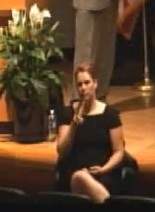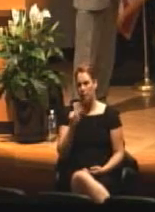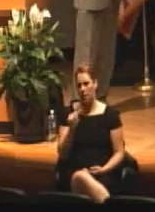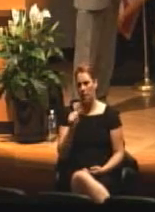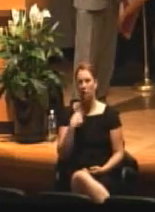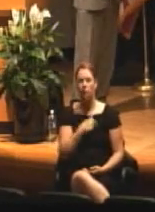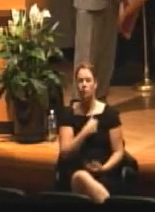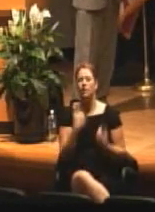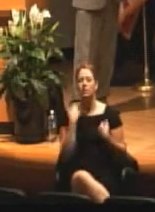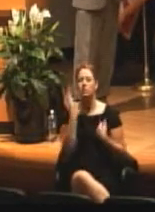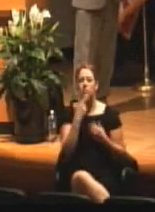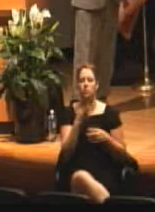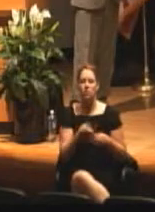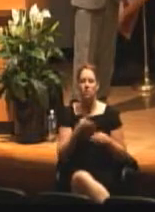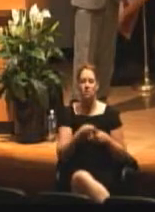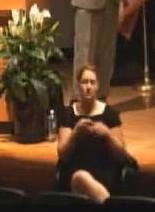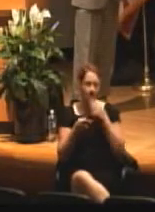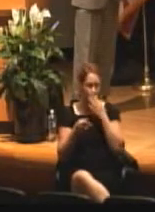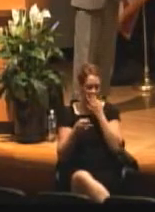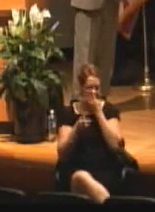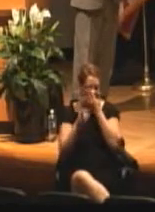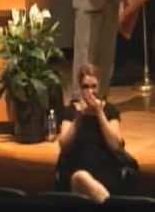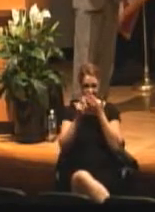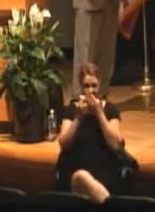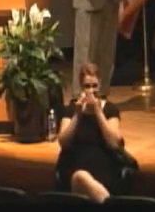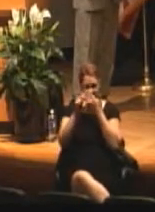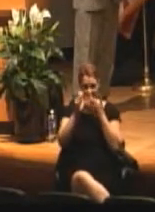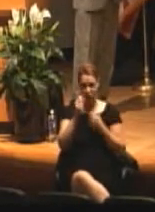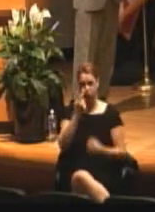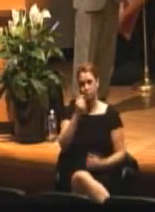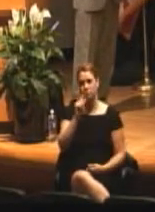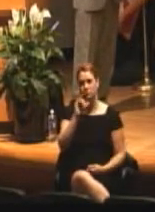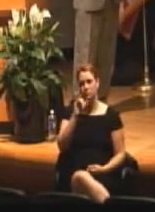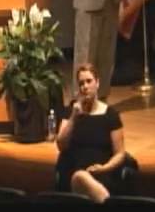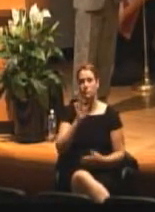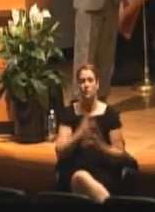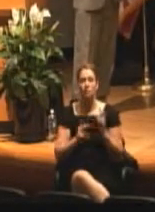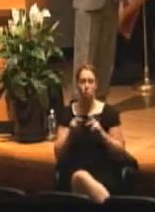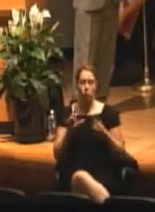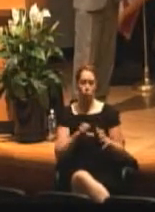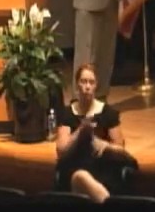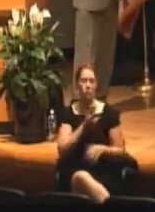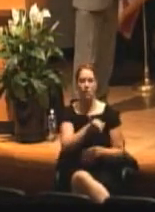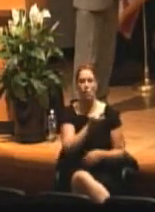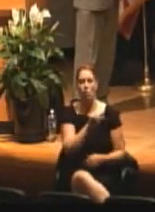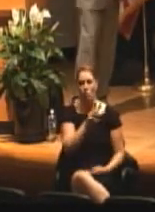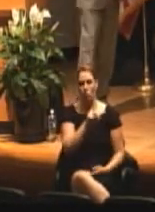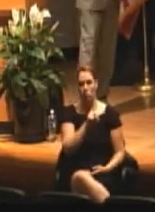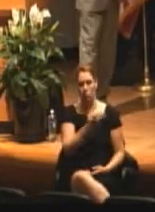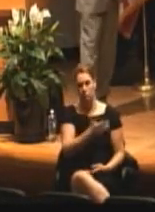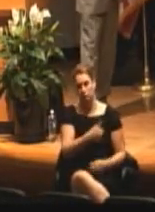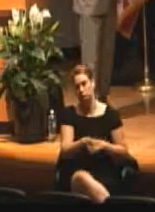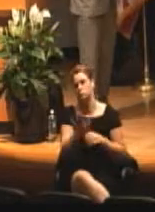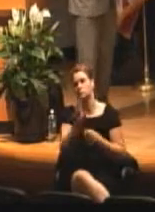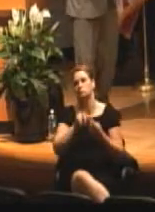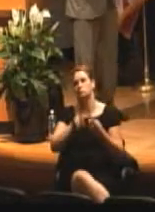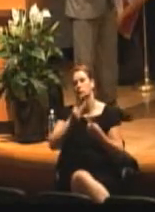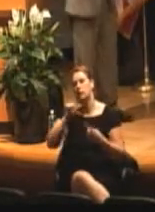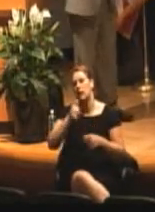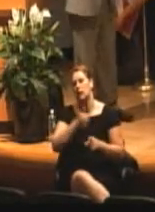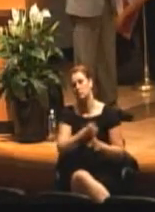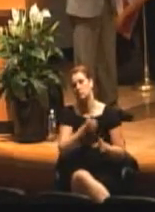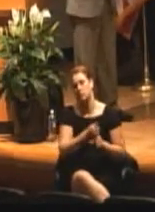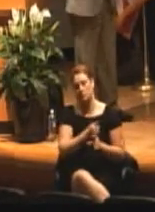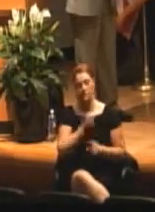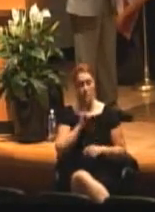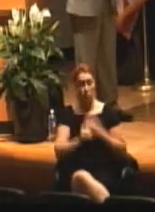called a delegation. Some people will do their own. Some they send to VA to underwrite. The underwriting process is similar. A lot of times on